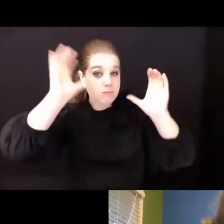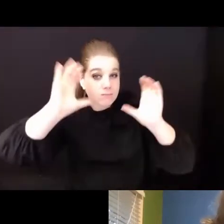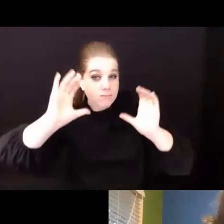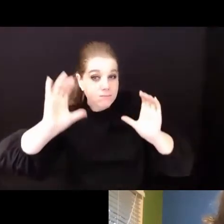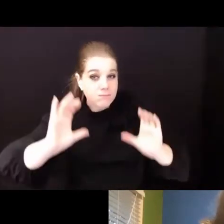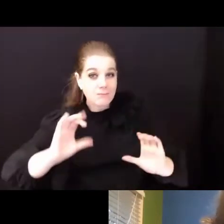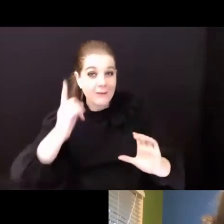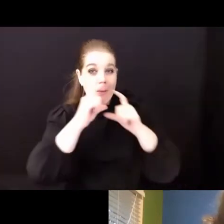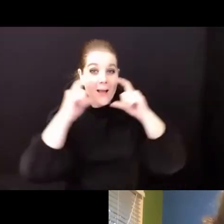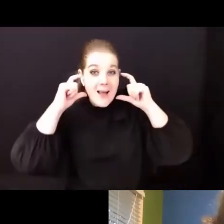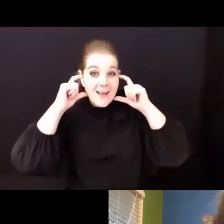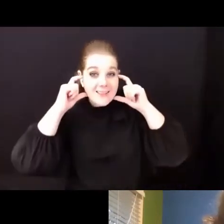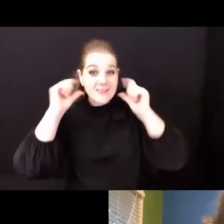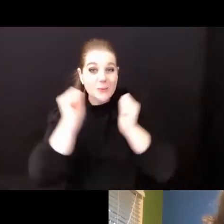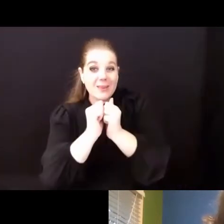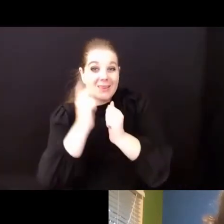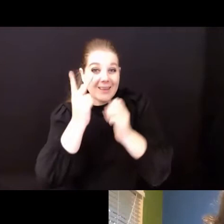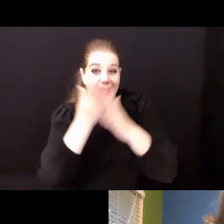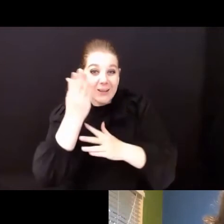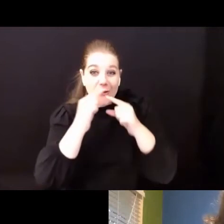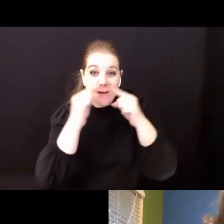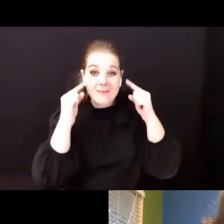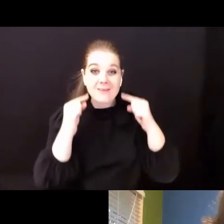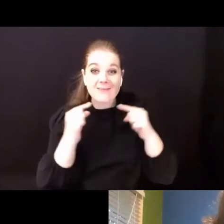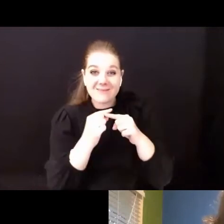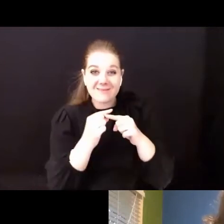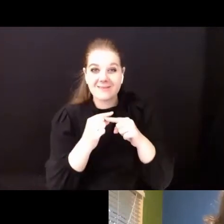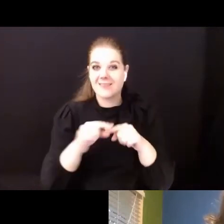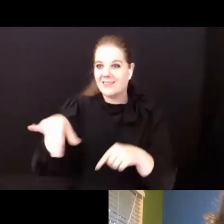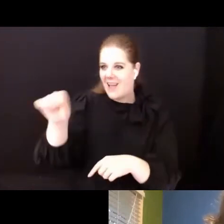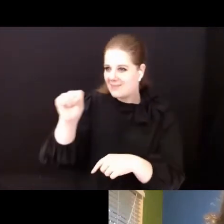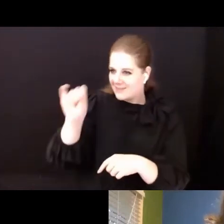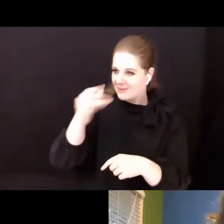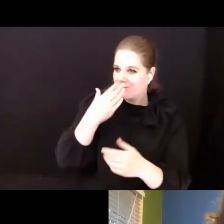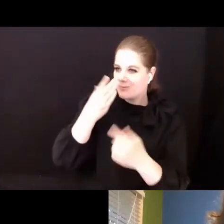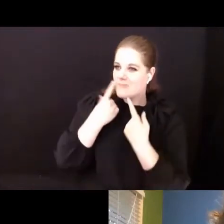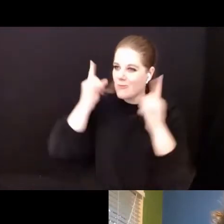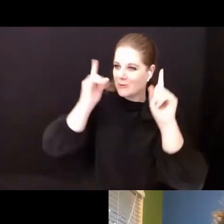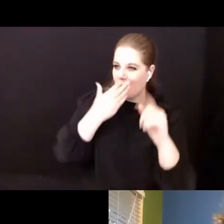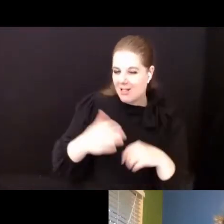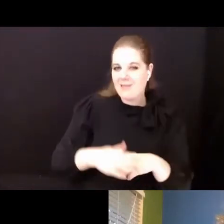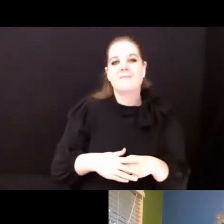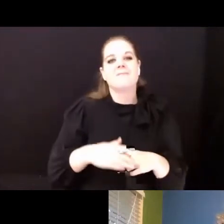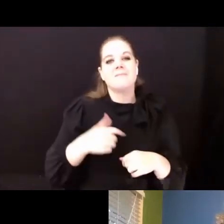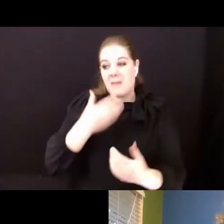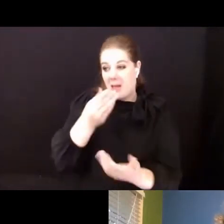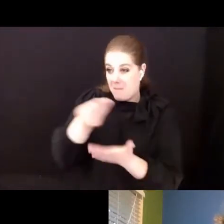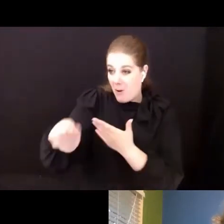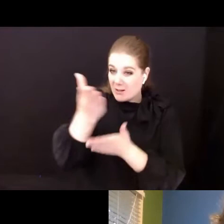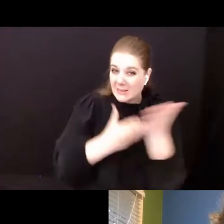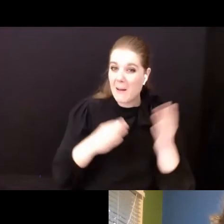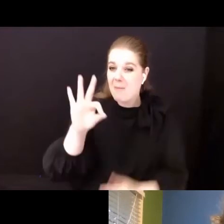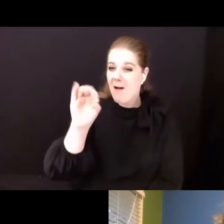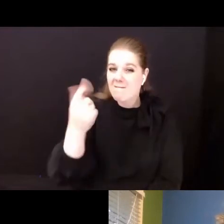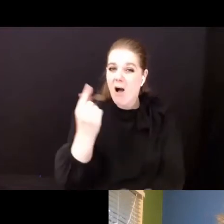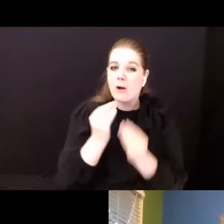mask, right? That has the clear, right? Yeah, that works well. Yeah, yes. I bought some and they fog up. So